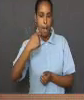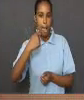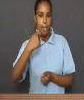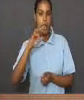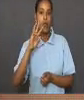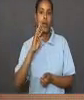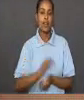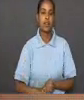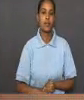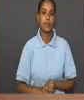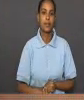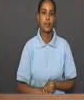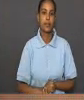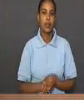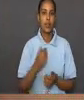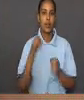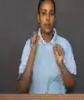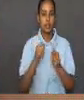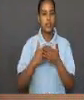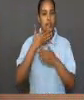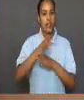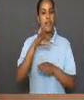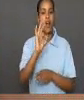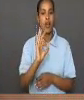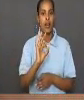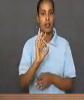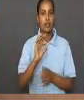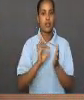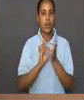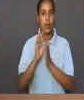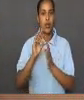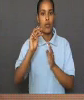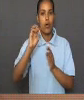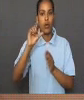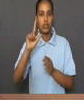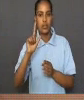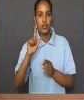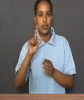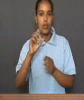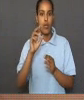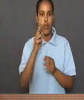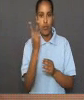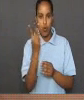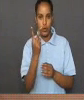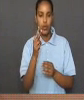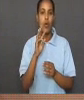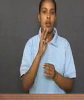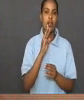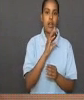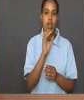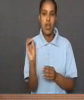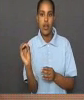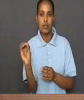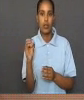460 grams of water. We can then find the number of moles for both